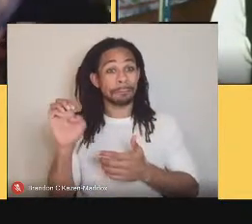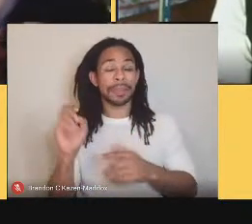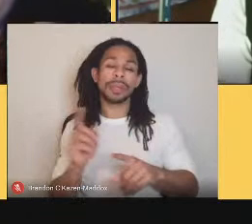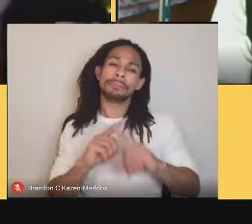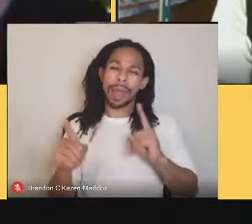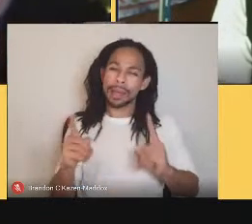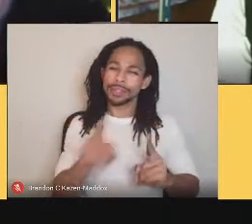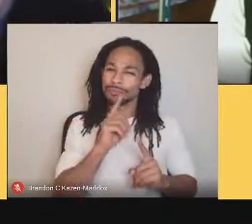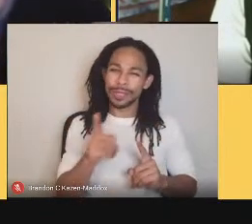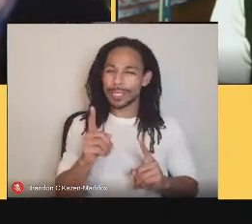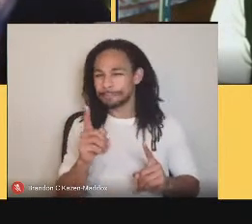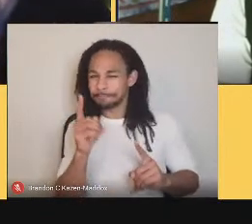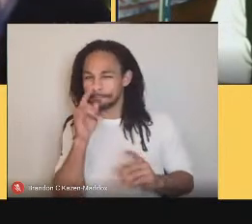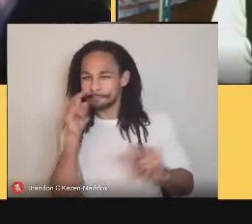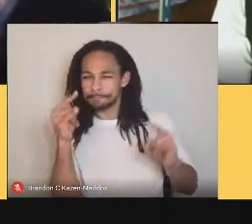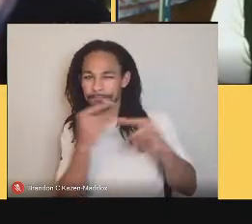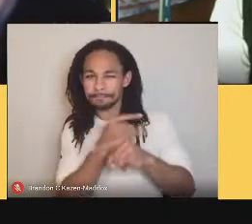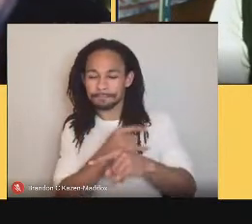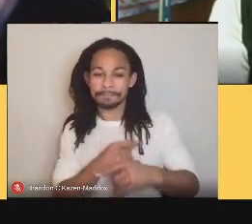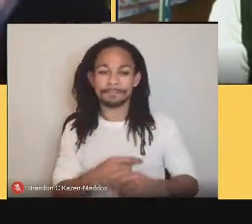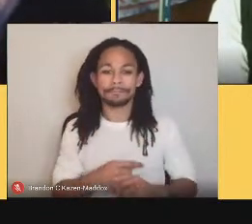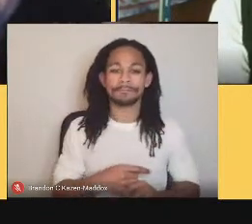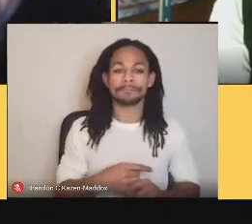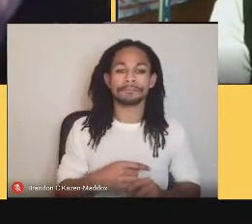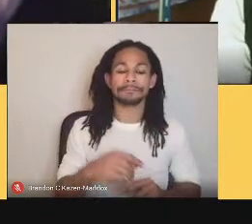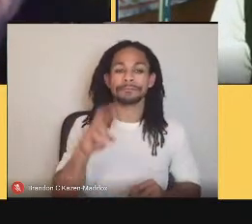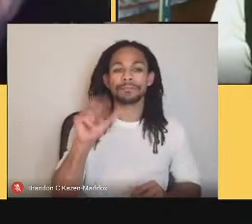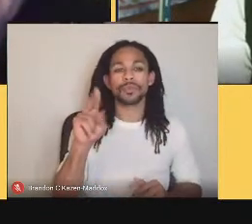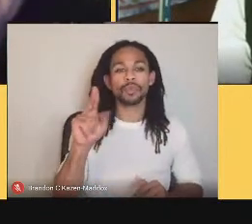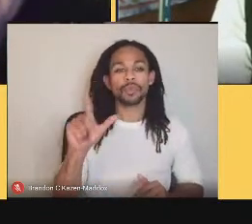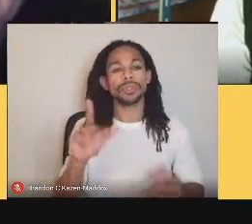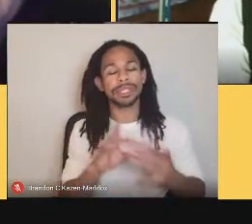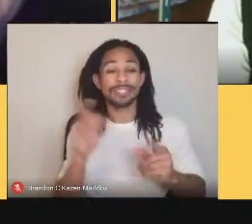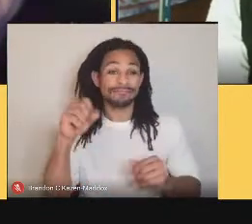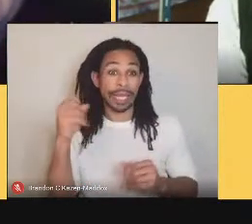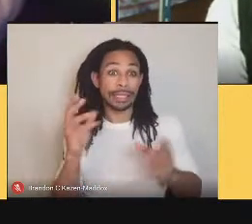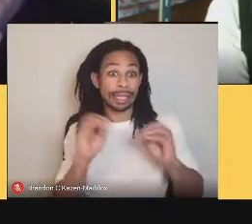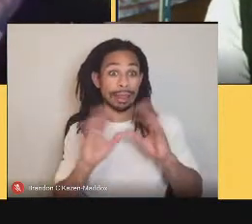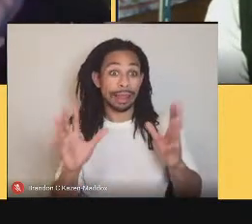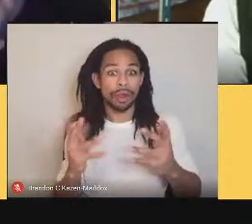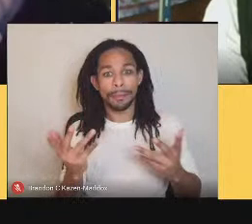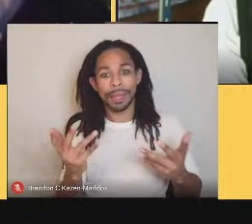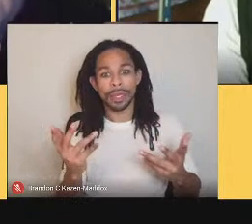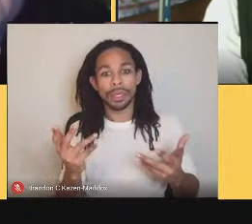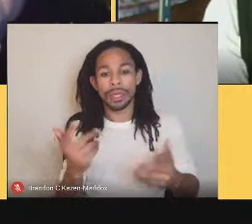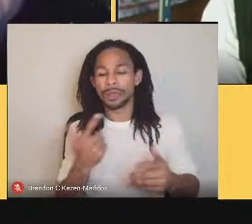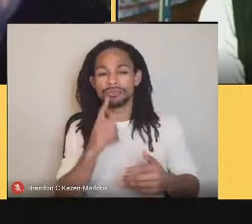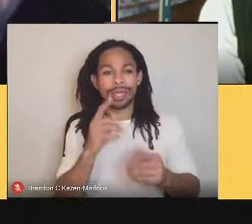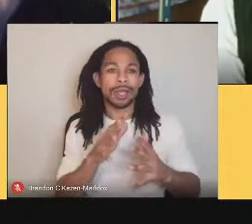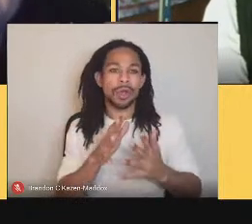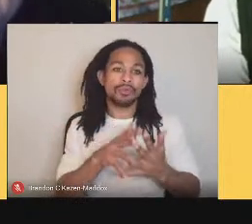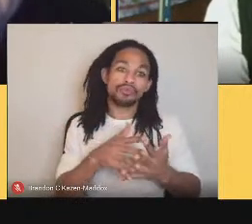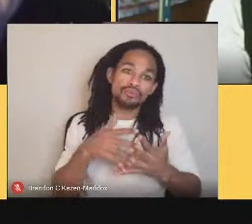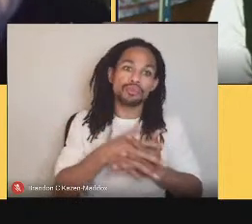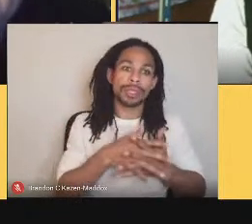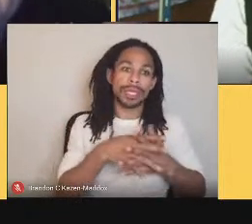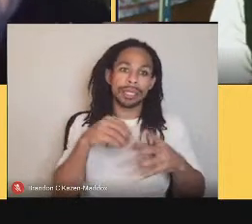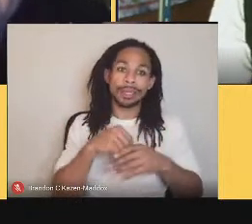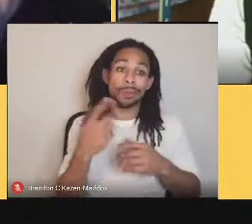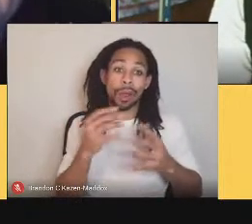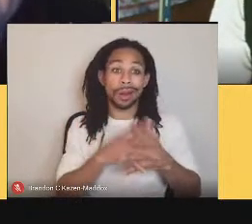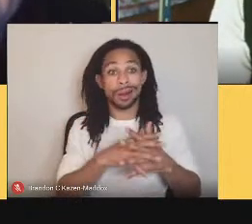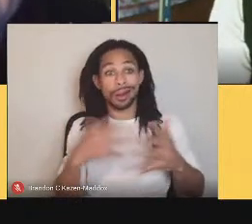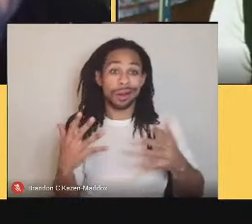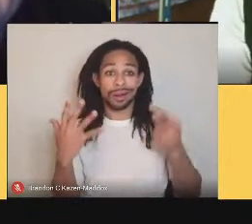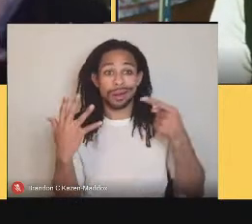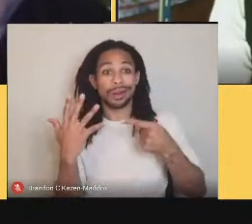Yeah. It's a very, it's very clear. I'm glad you actually said it, because it is all rooted in that. It's all rooted in the sarcastic tone that they obviously